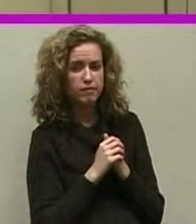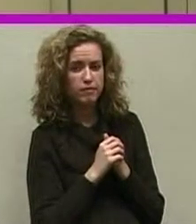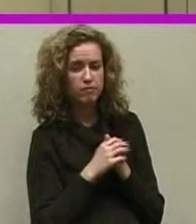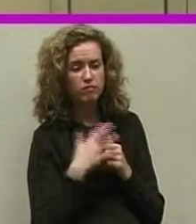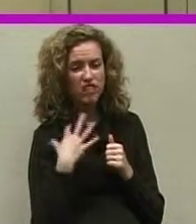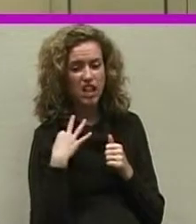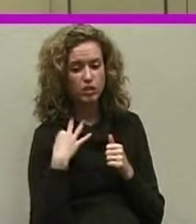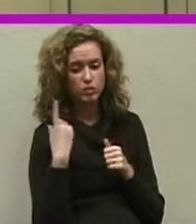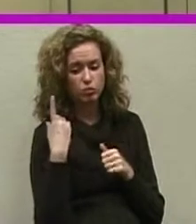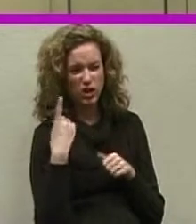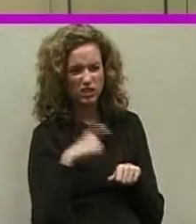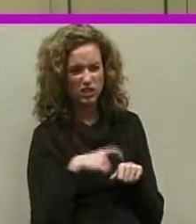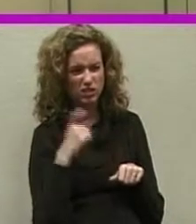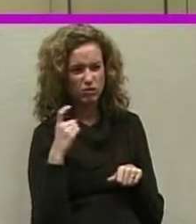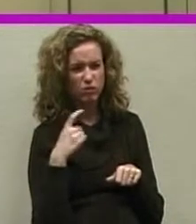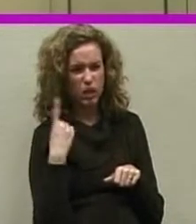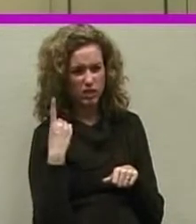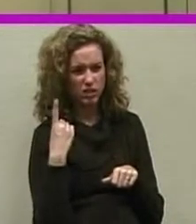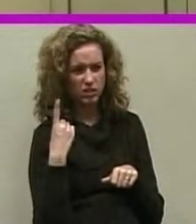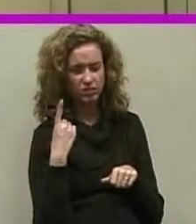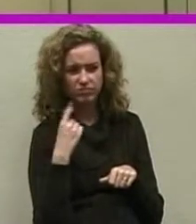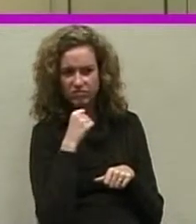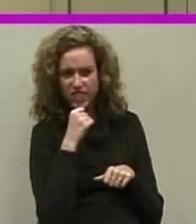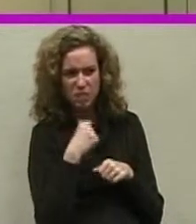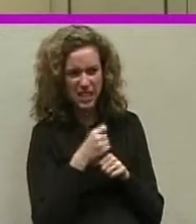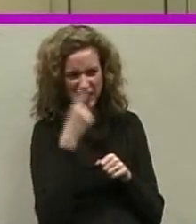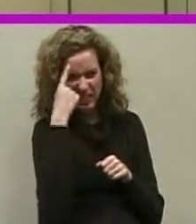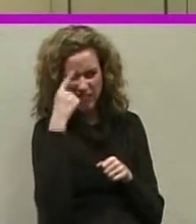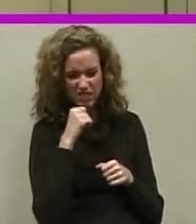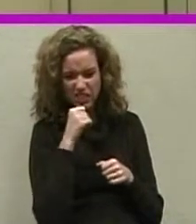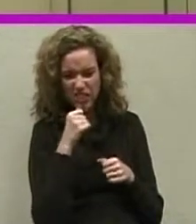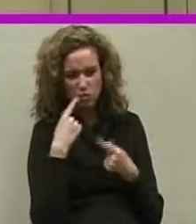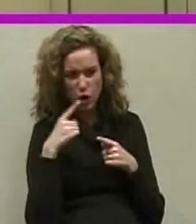Volunteered once. Volunteered once. Didn't make any sense, did it? Didn't work for him.